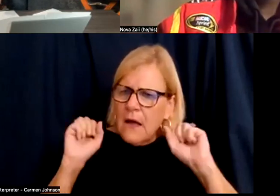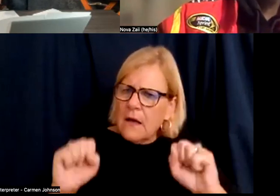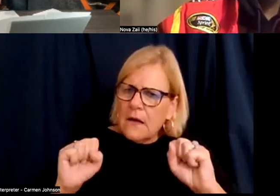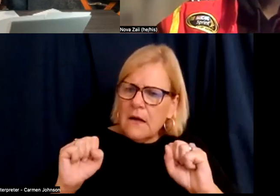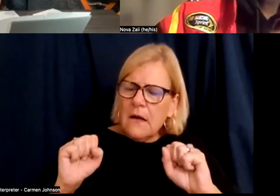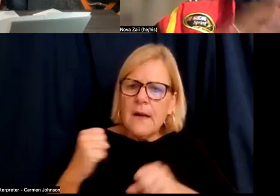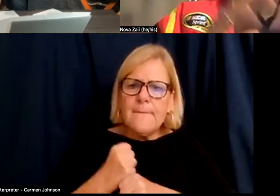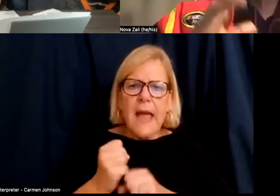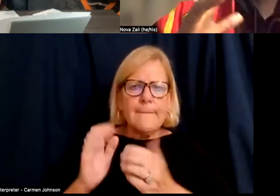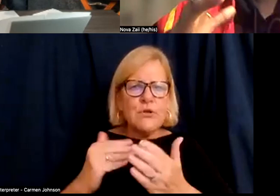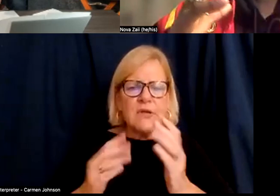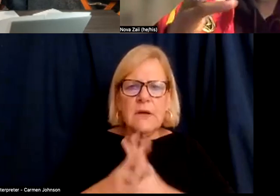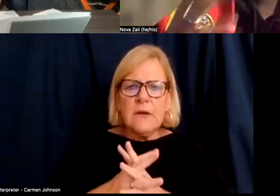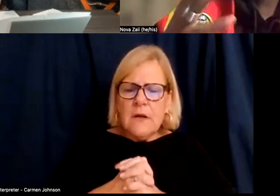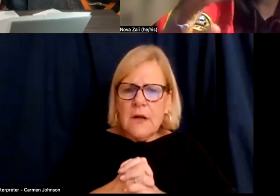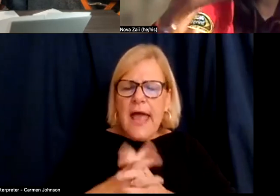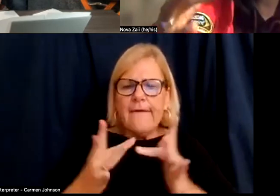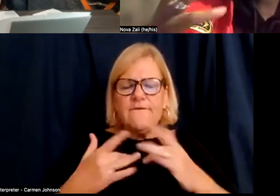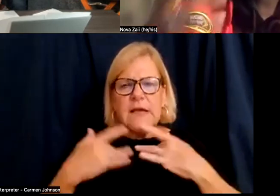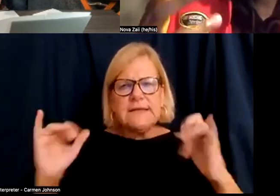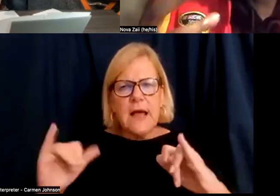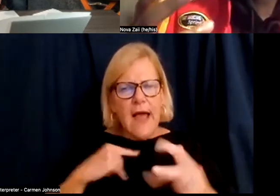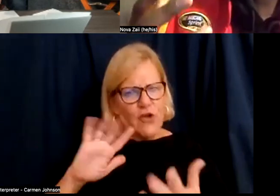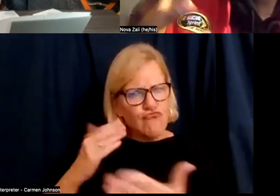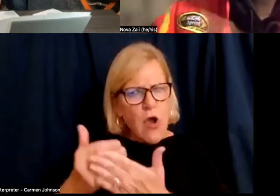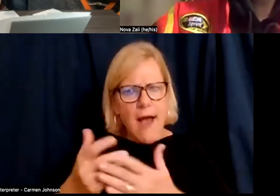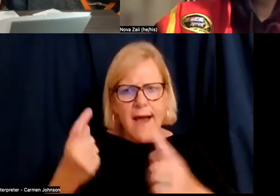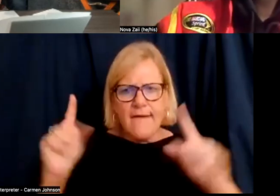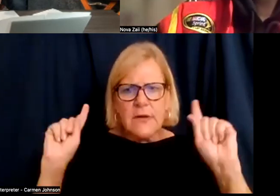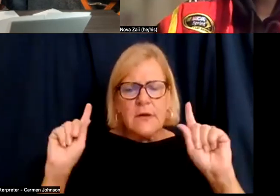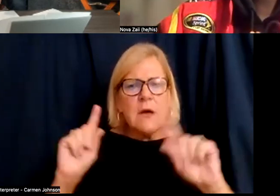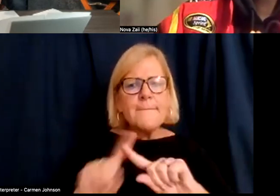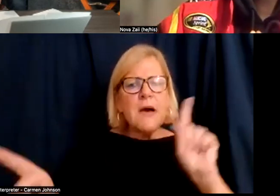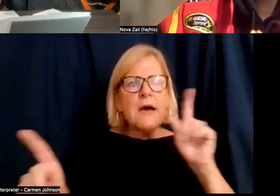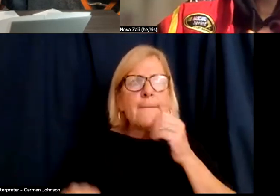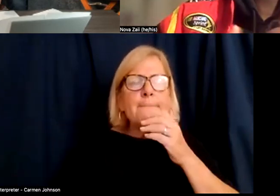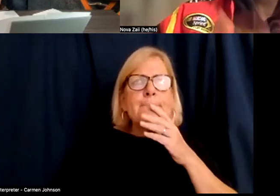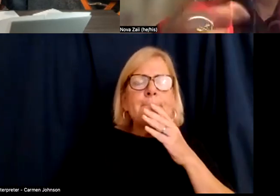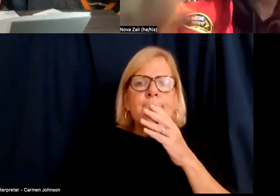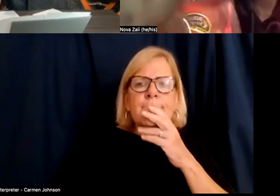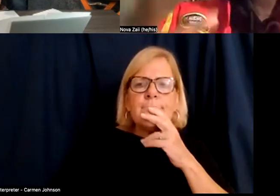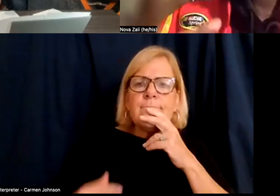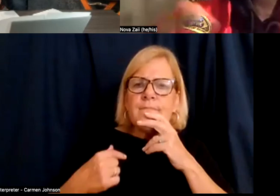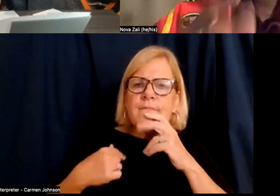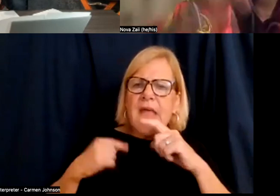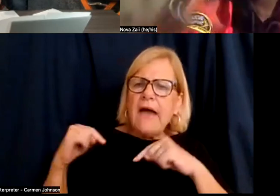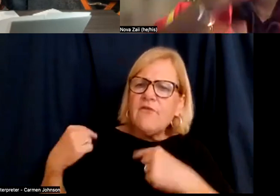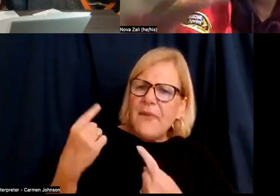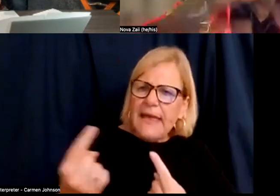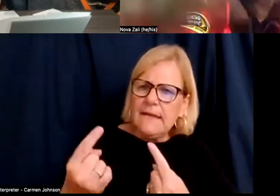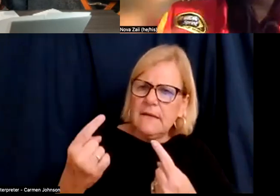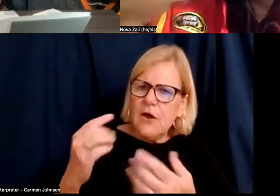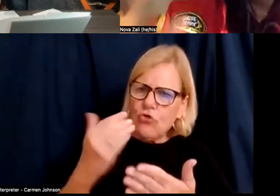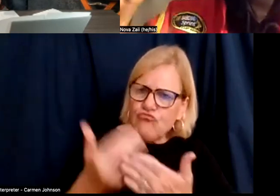um, it feels like I've arrived in a way, but also I've been arriving. I like